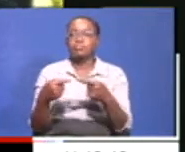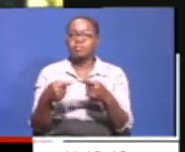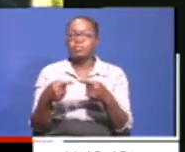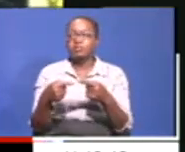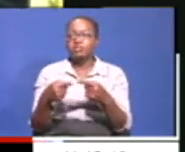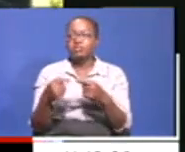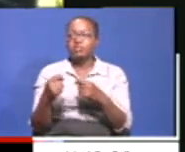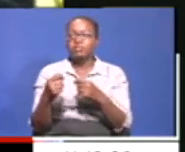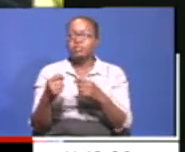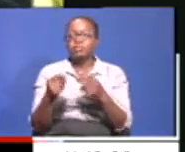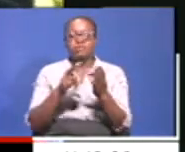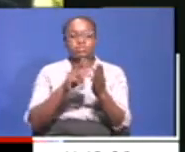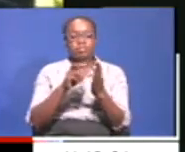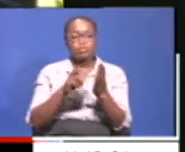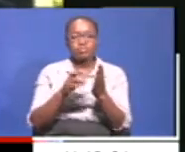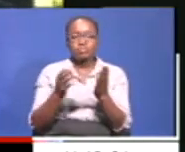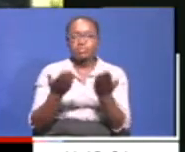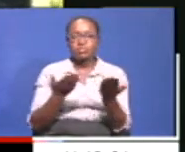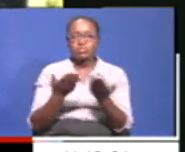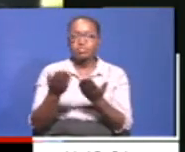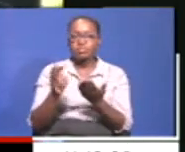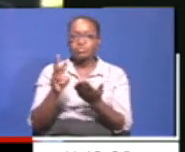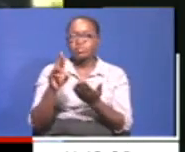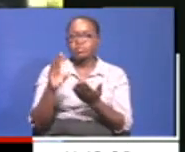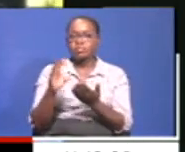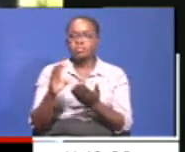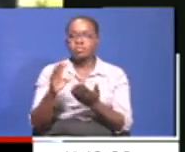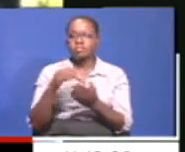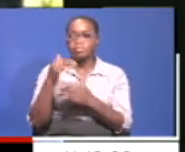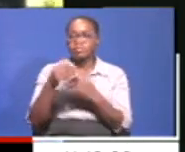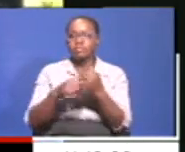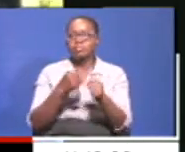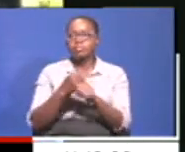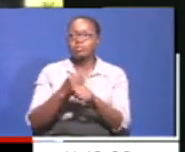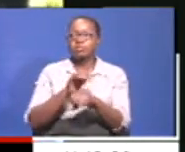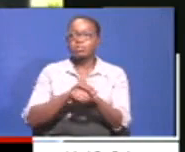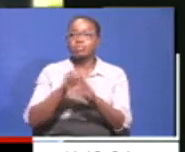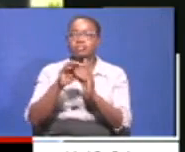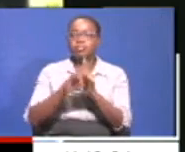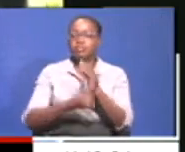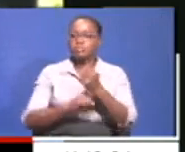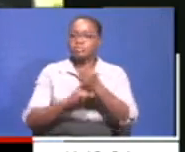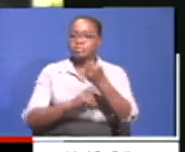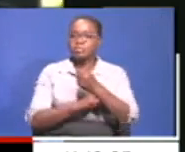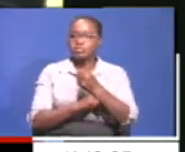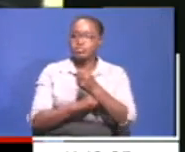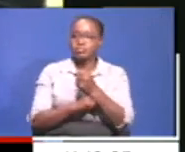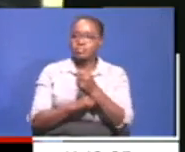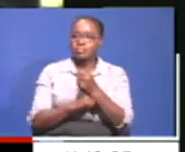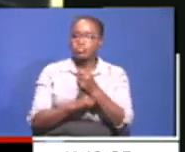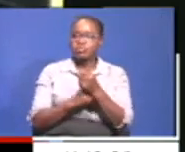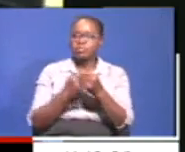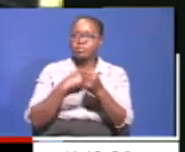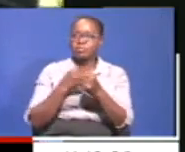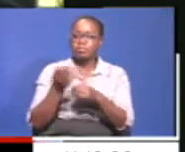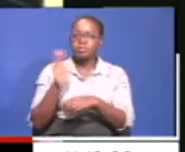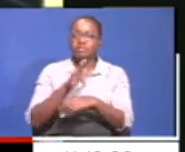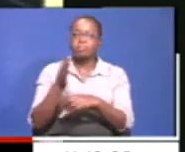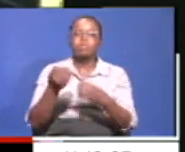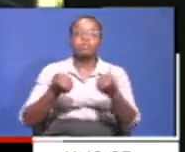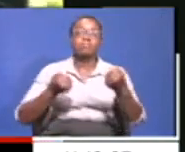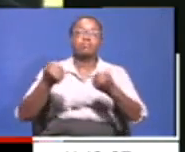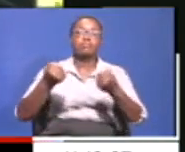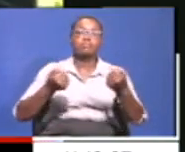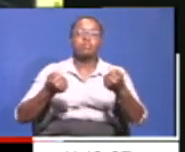is just for this WRC. Come next year, God willing, if we get good sponsorship, good package, I'll be able to be on the steering